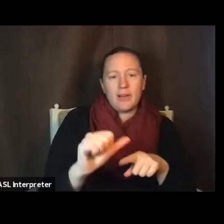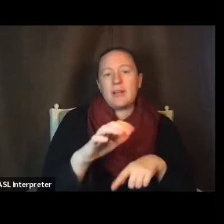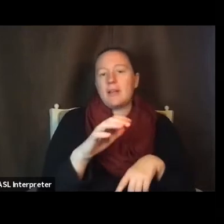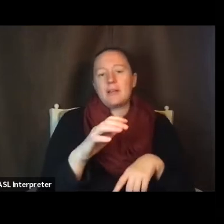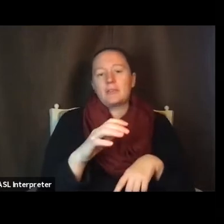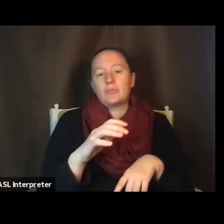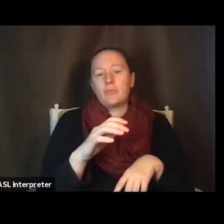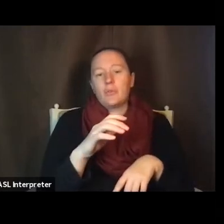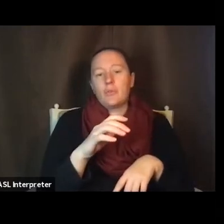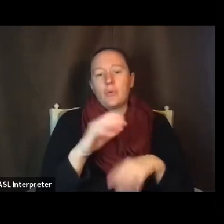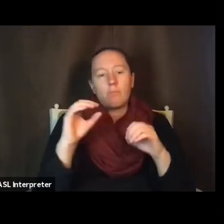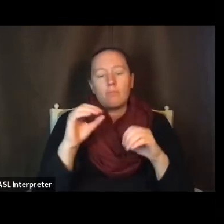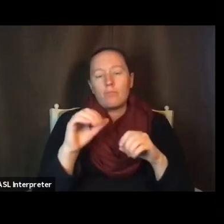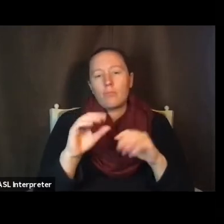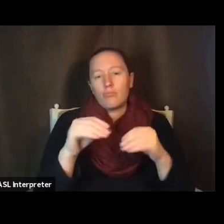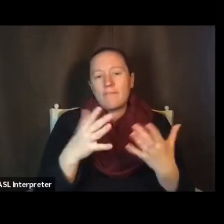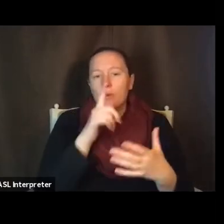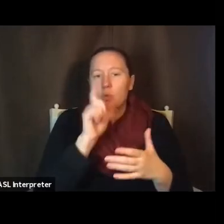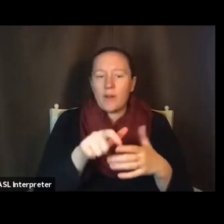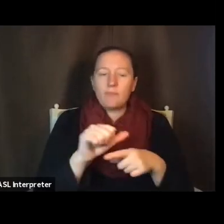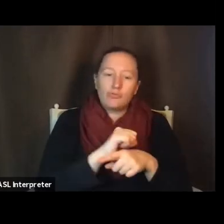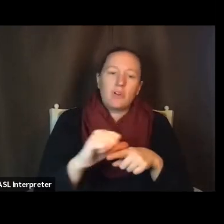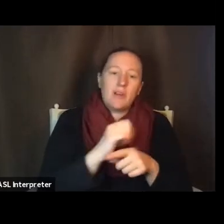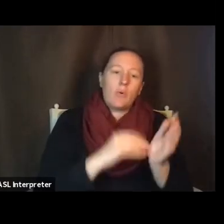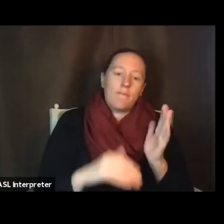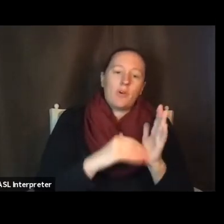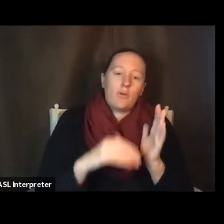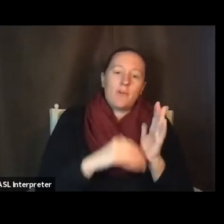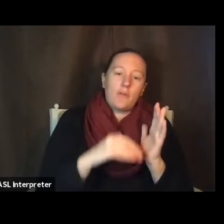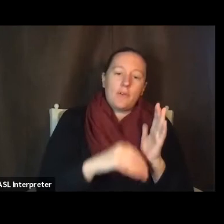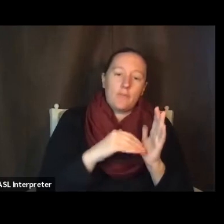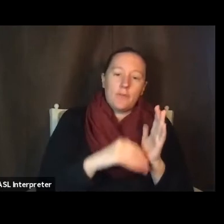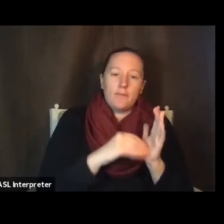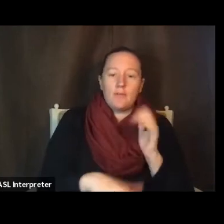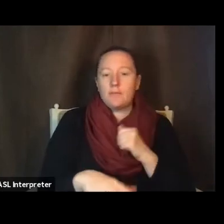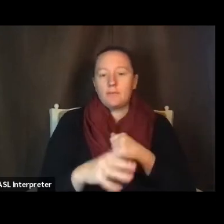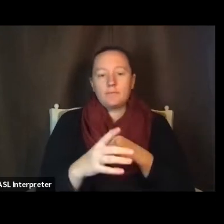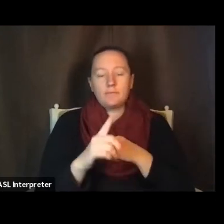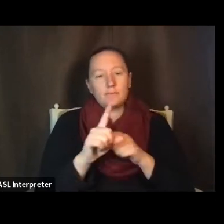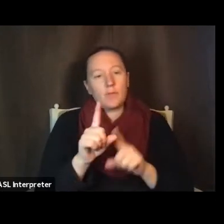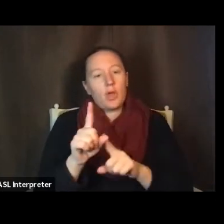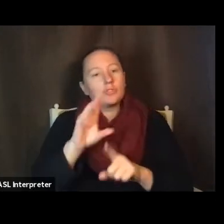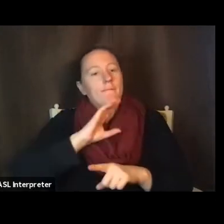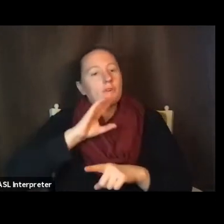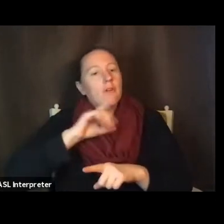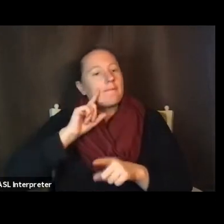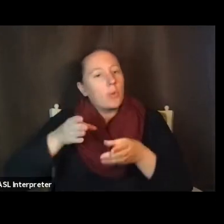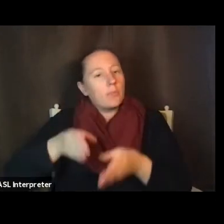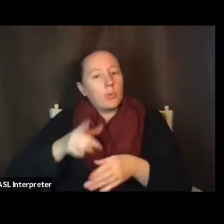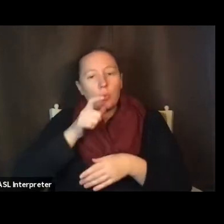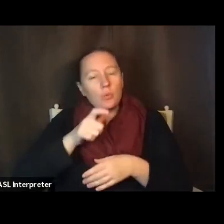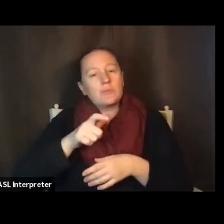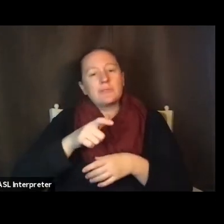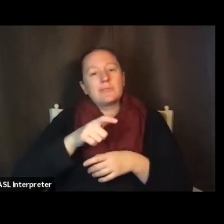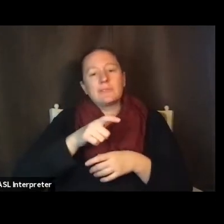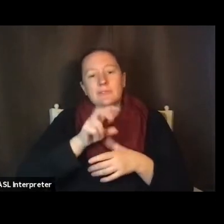own over and over, which is a burden for them, and also probably frustrating for the individual who's moving around in their